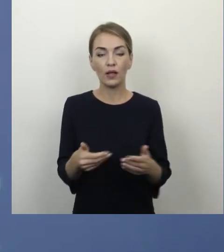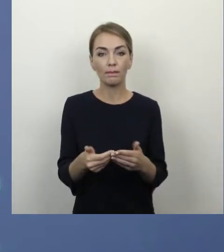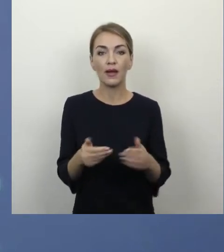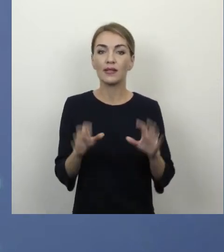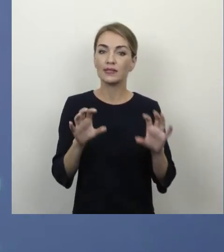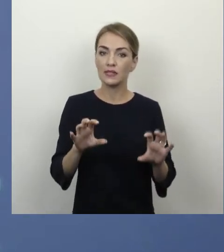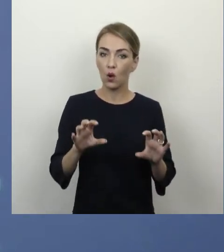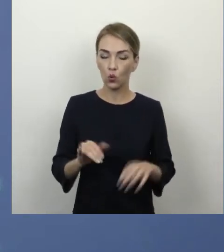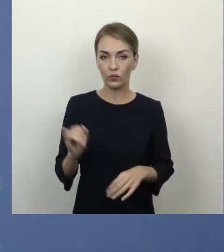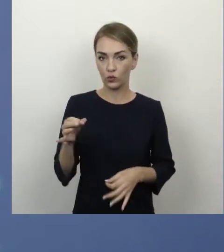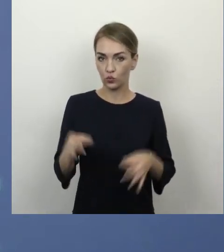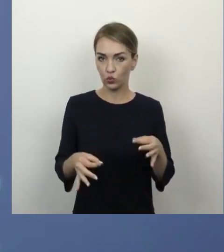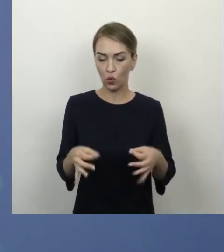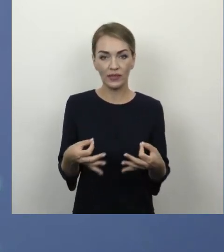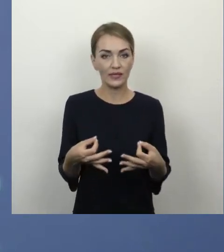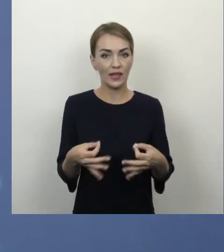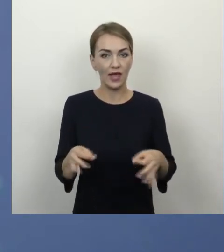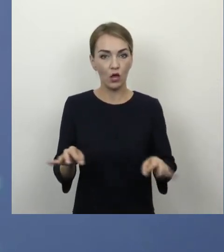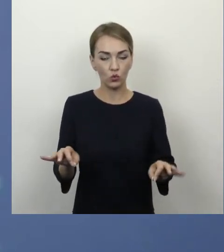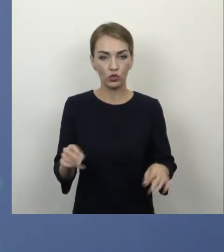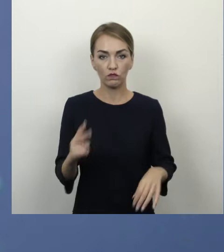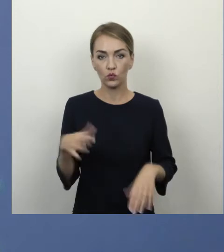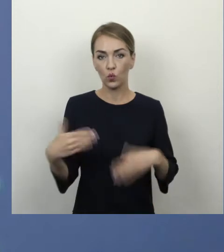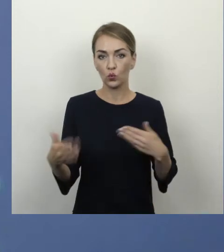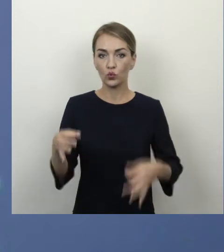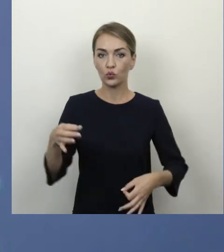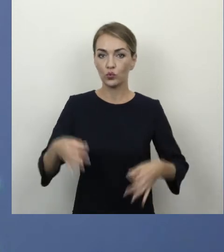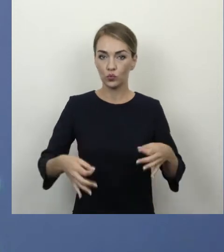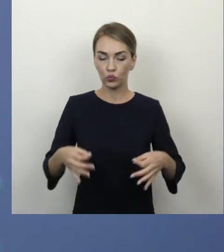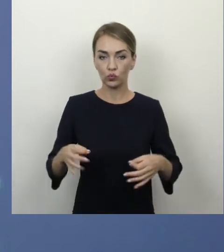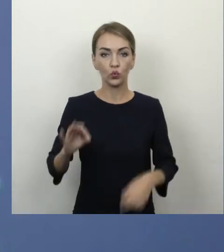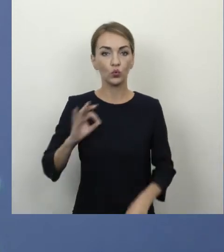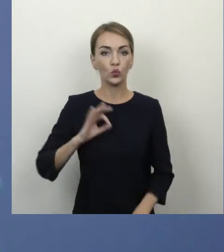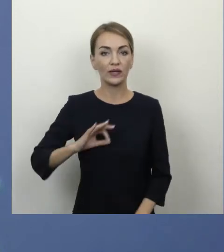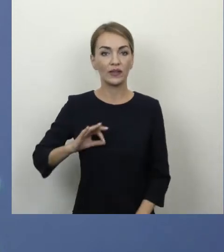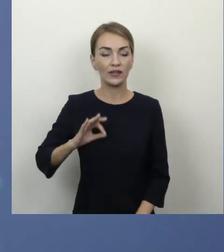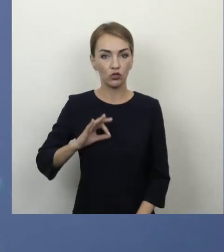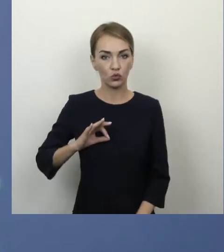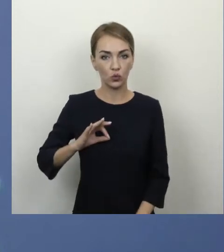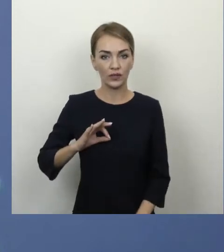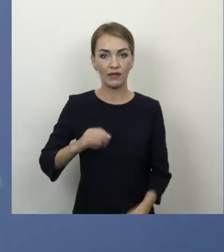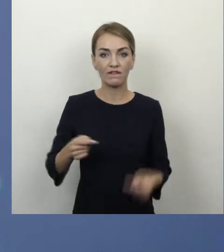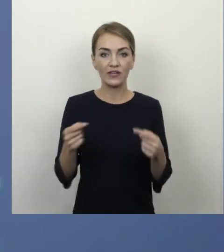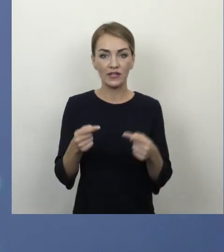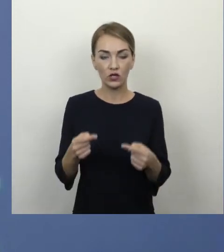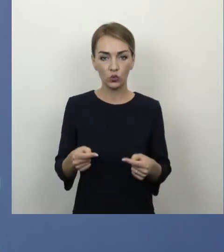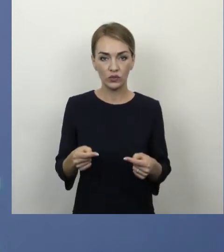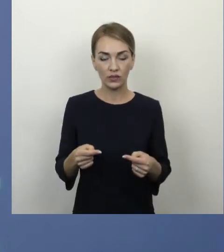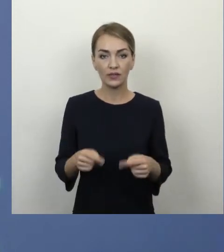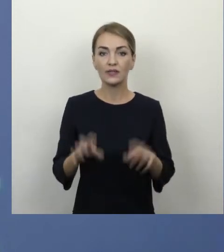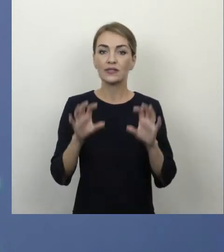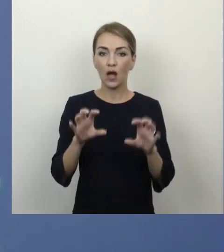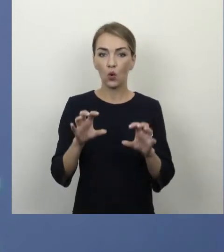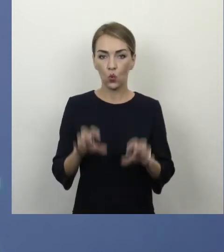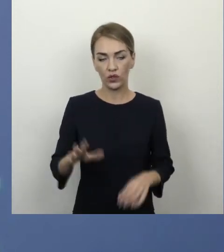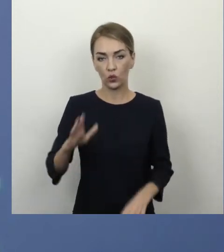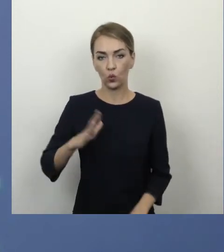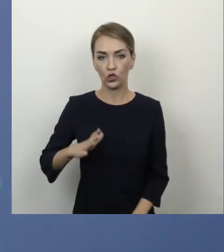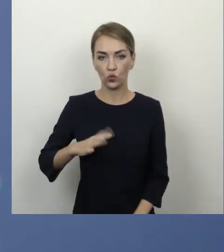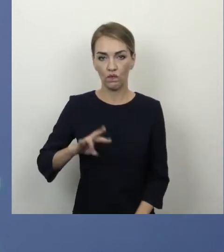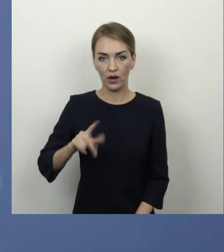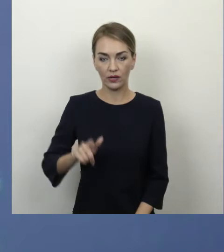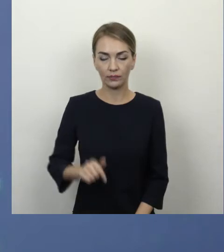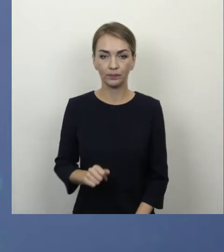the rule of law, equality of the citizens before courts and law, impartiality of the court, legal